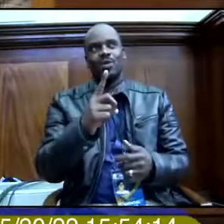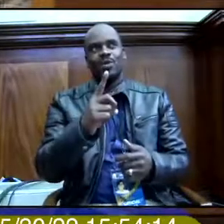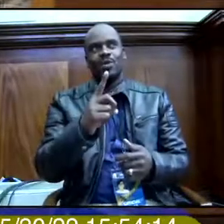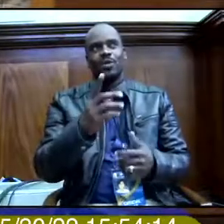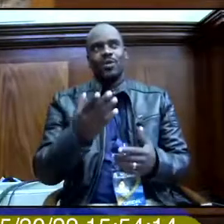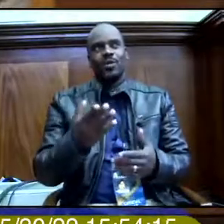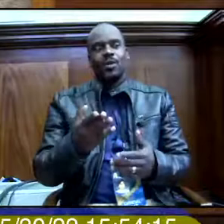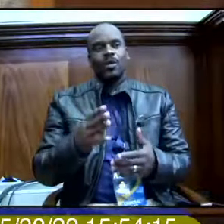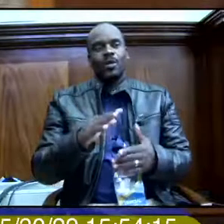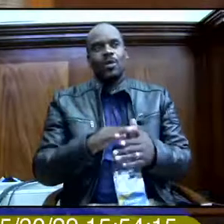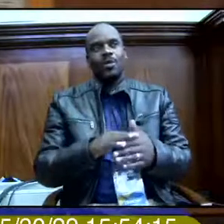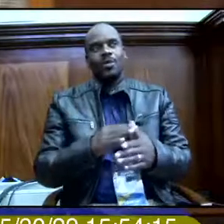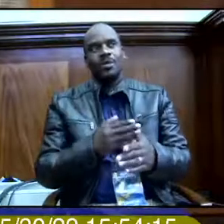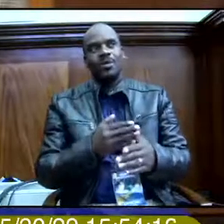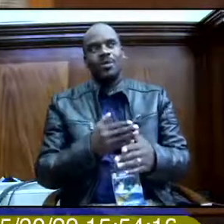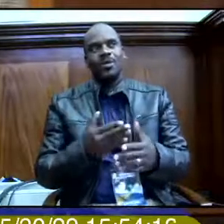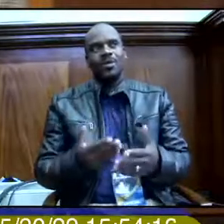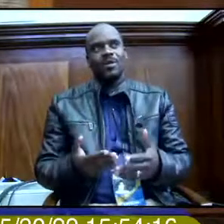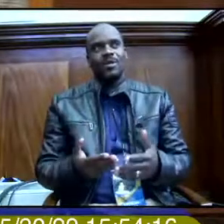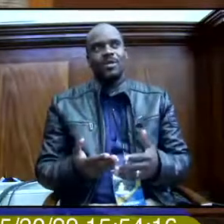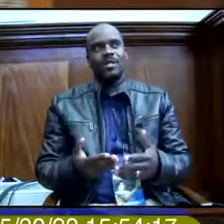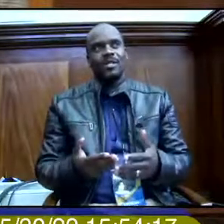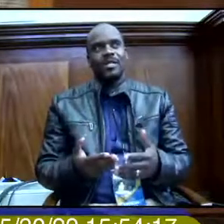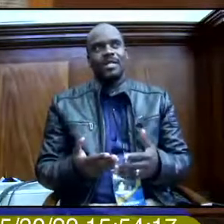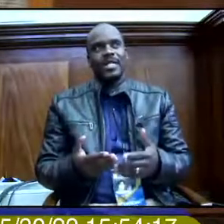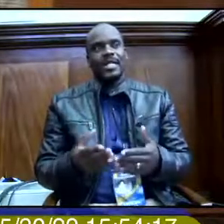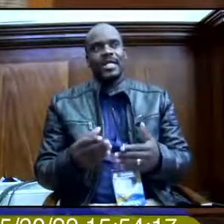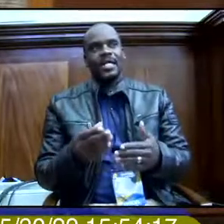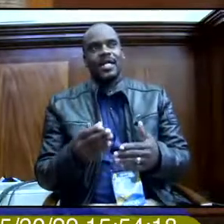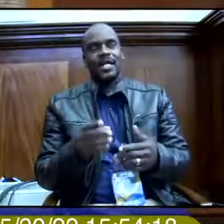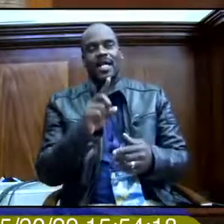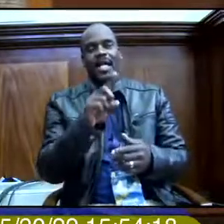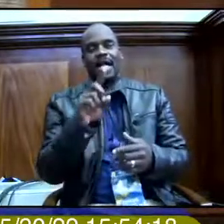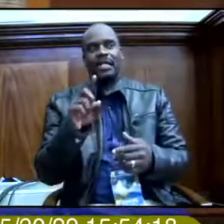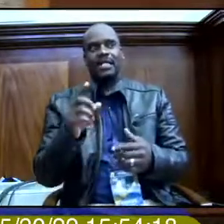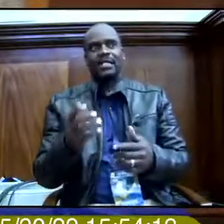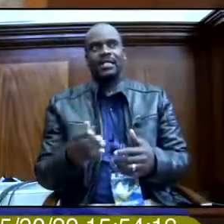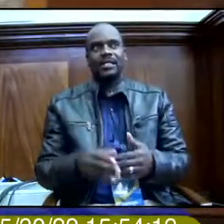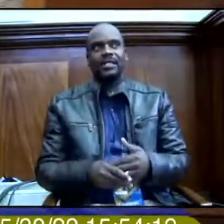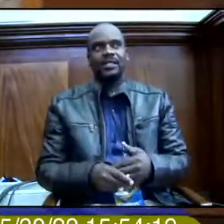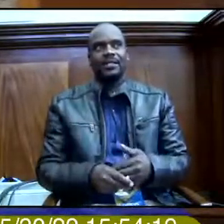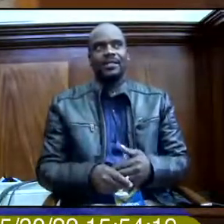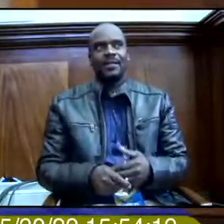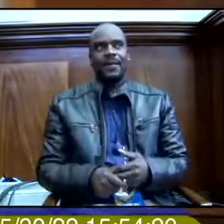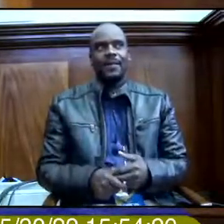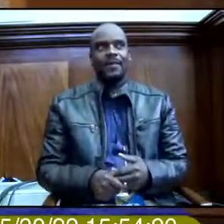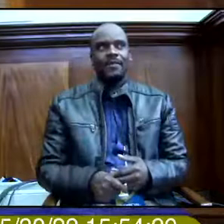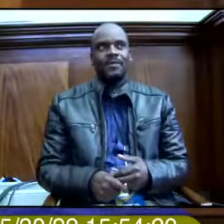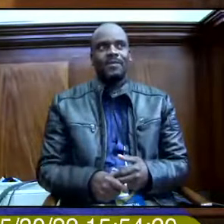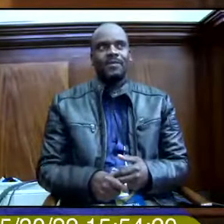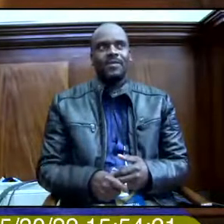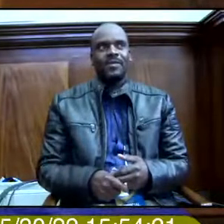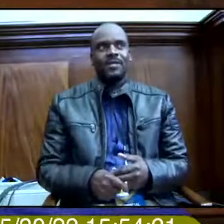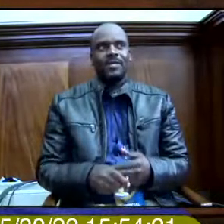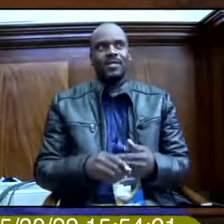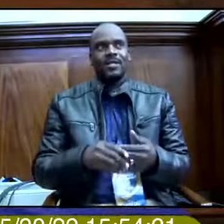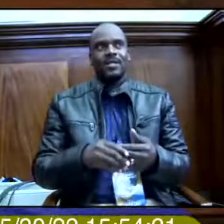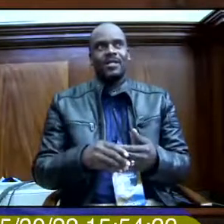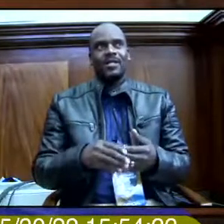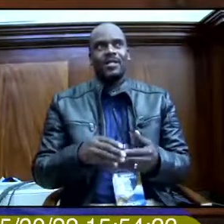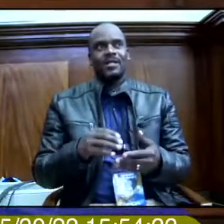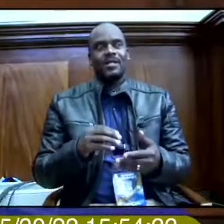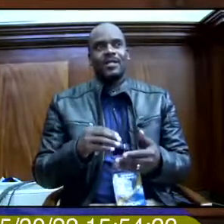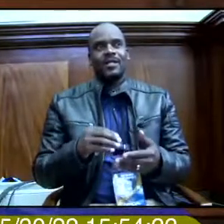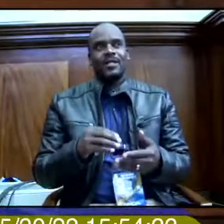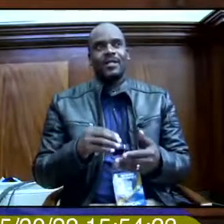number of issues have been covered by your identity please yes i'm sorry thank you i'm mom jihad